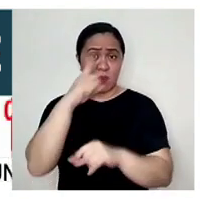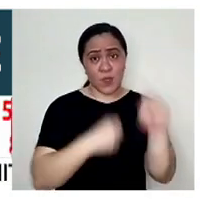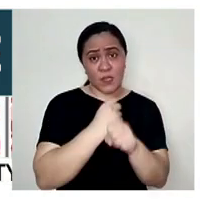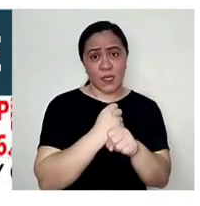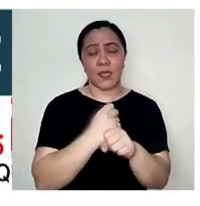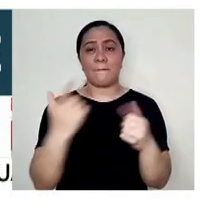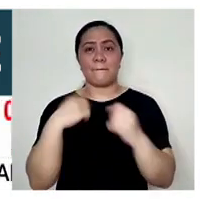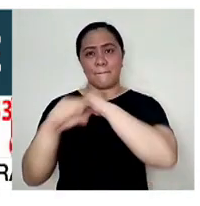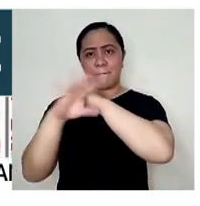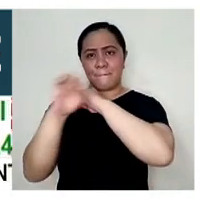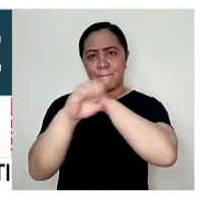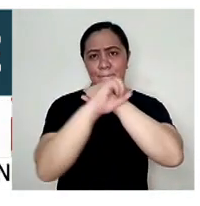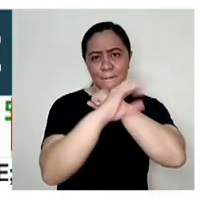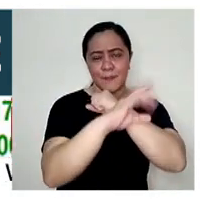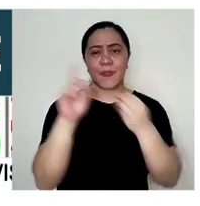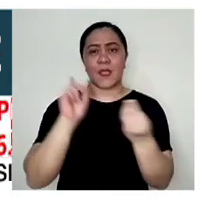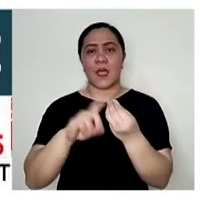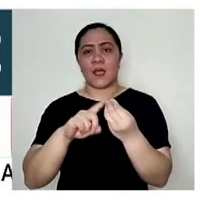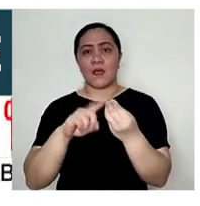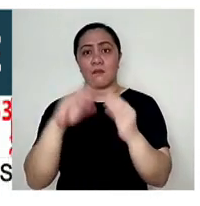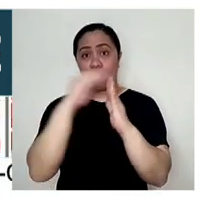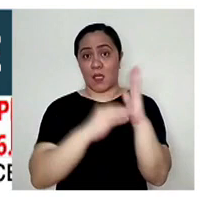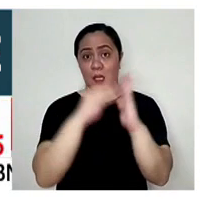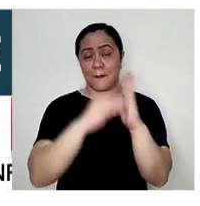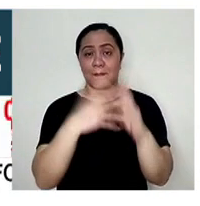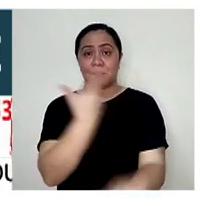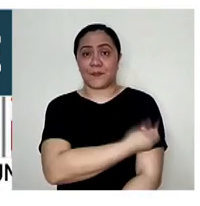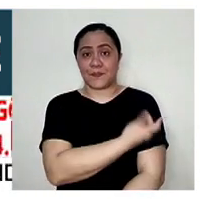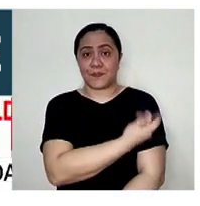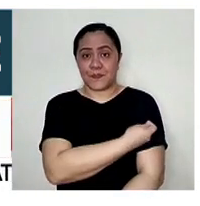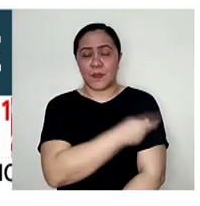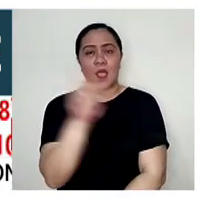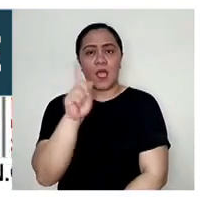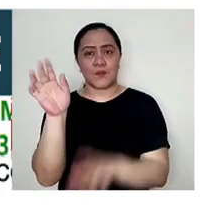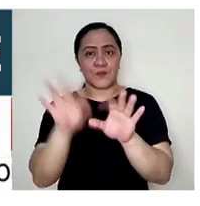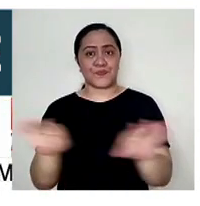going. As a premier vaccinologist, as an expert on the matter, where do you begin?